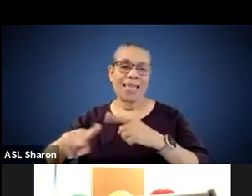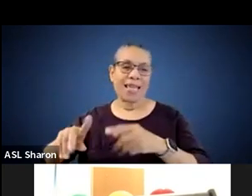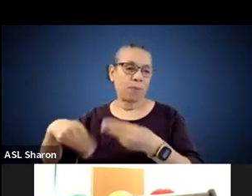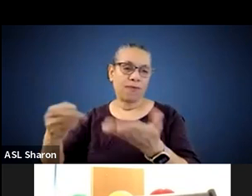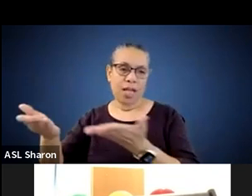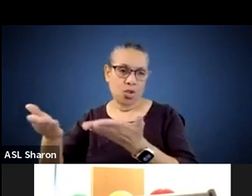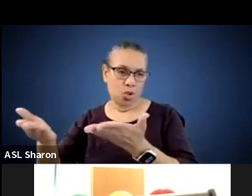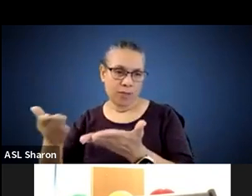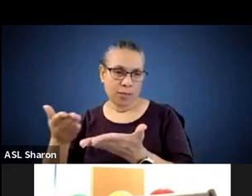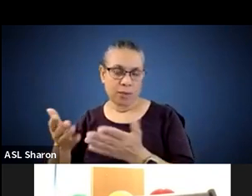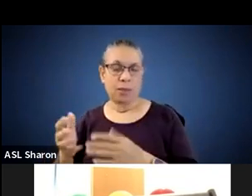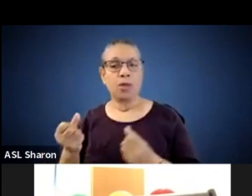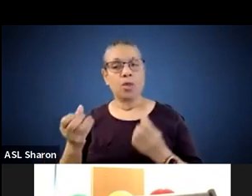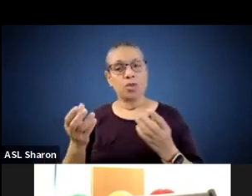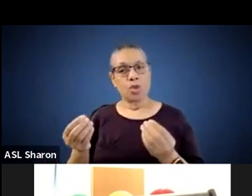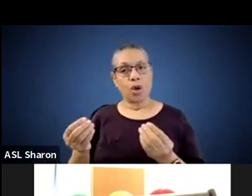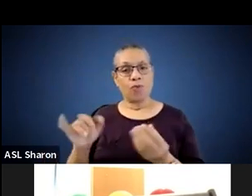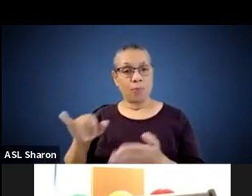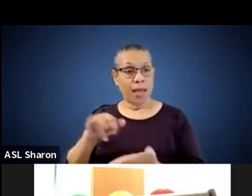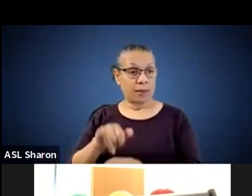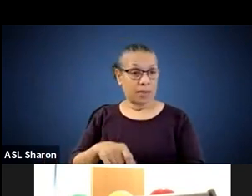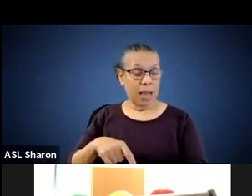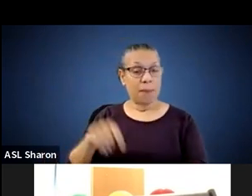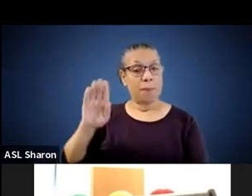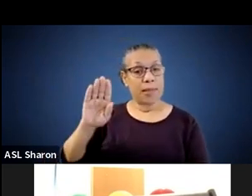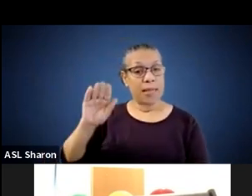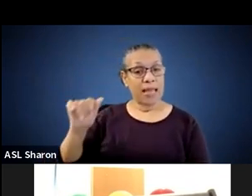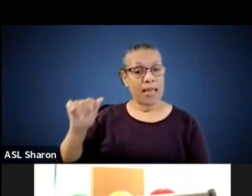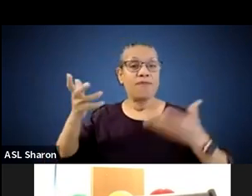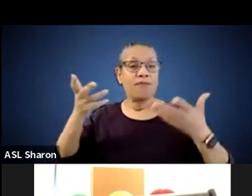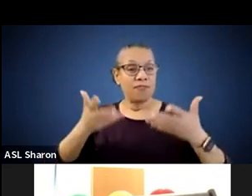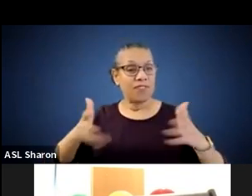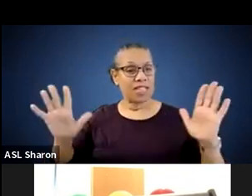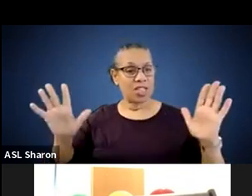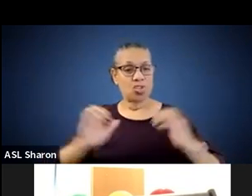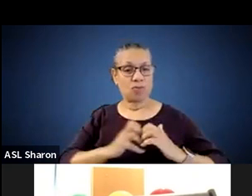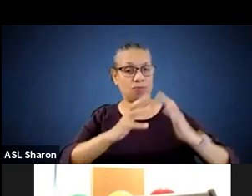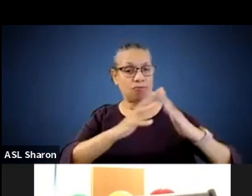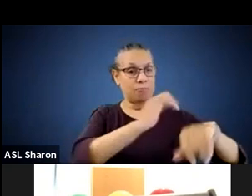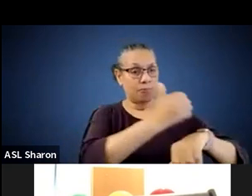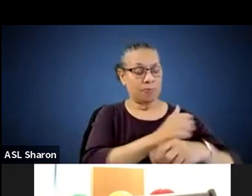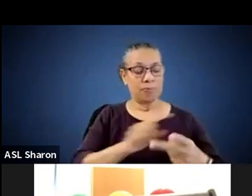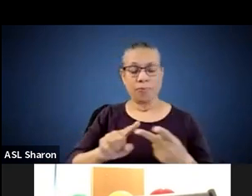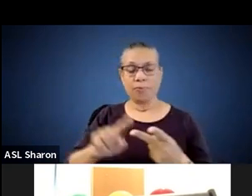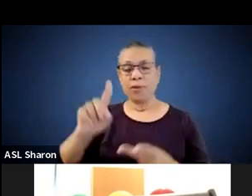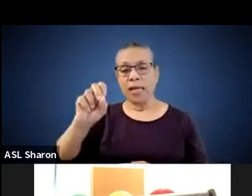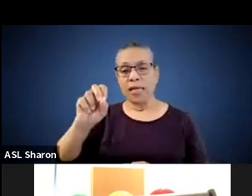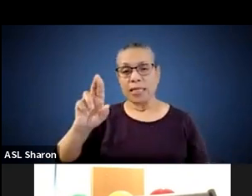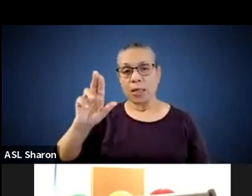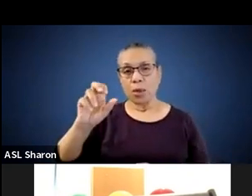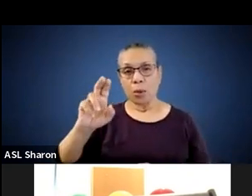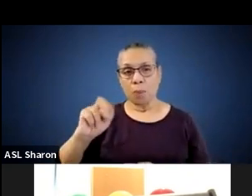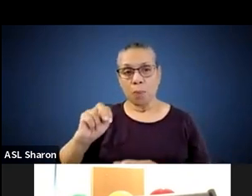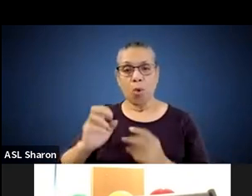think since that time baa has been completed and come off the table Dearborn has been completed and come off the table and